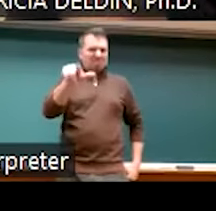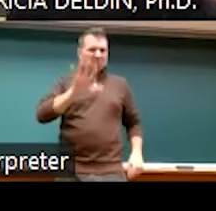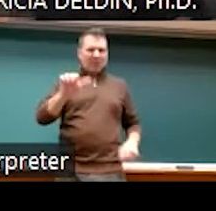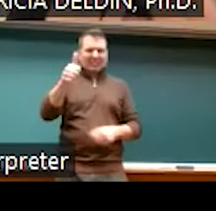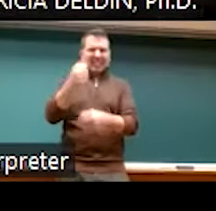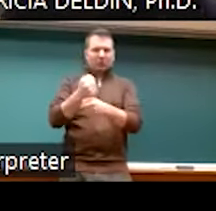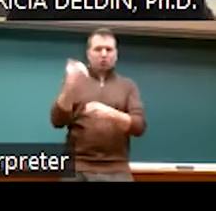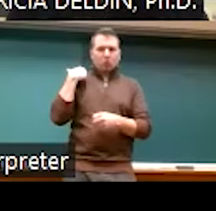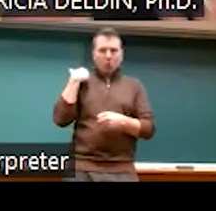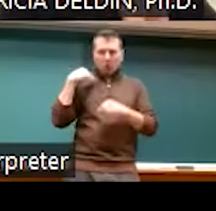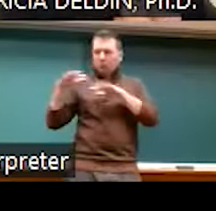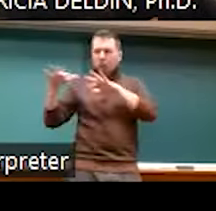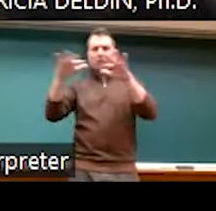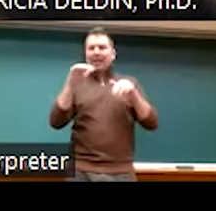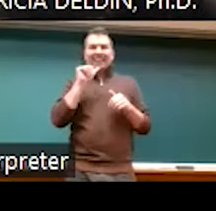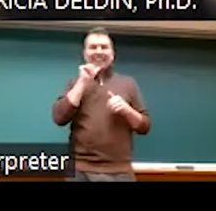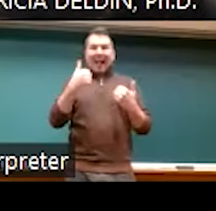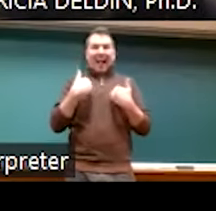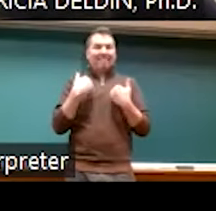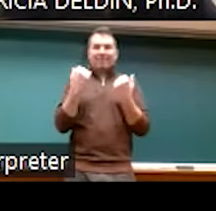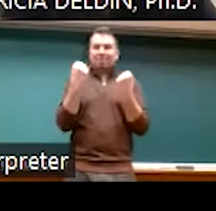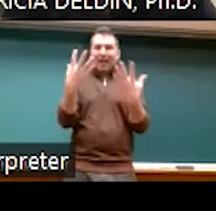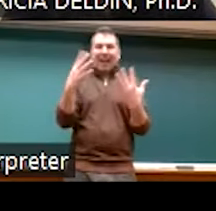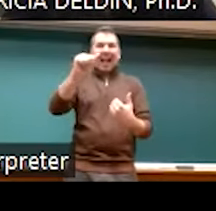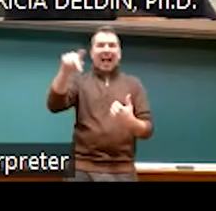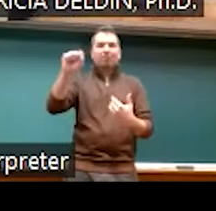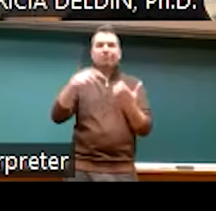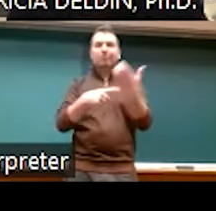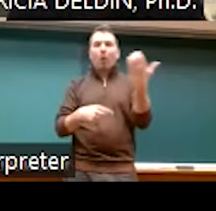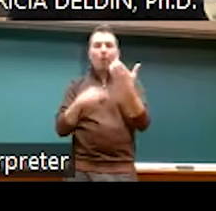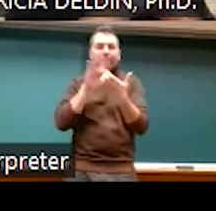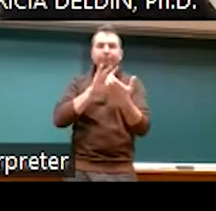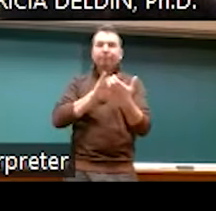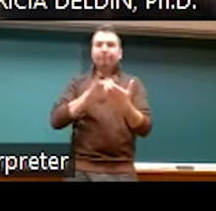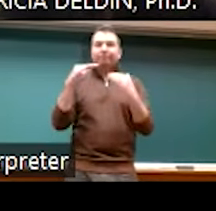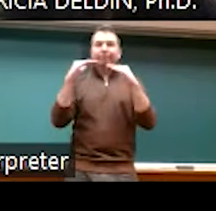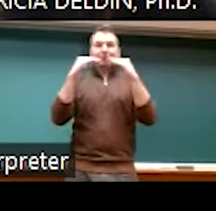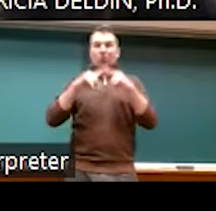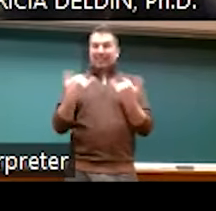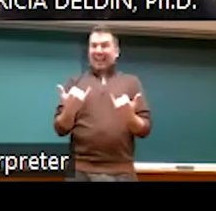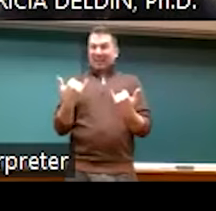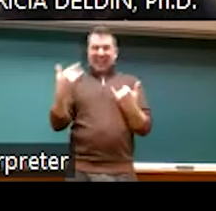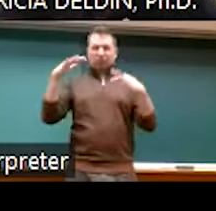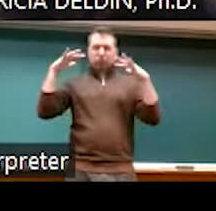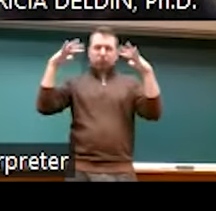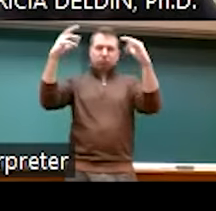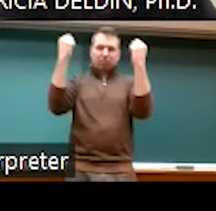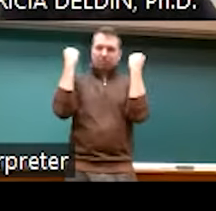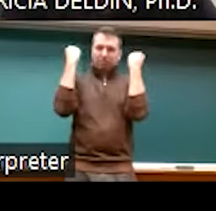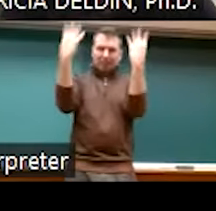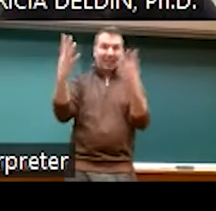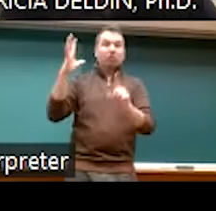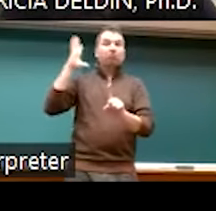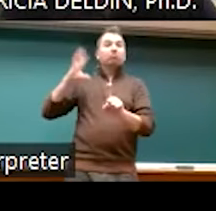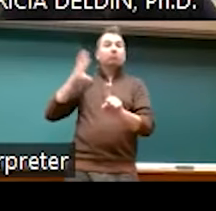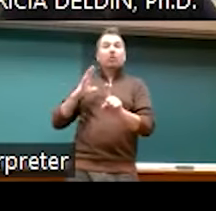there weren't all these apps and all these other things. So there wasn't anything out there like this. It was basically pharmacology companies. And I thought,